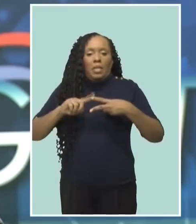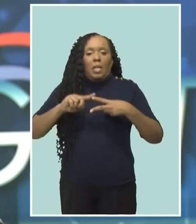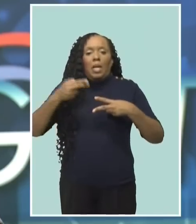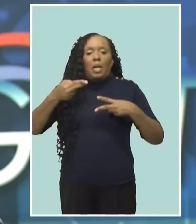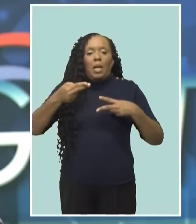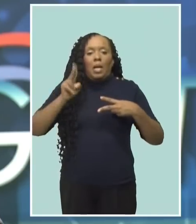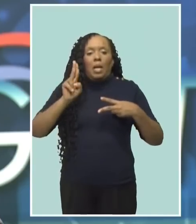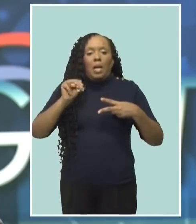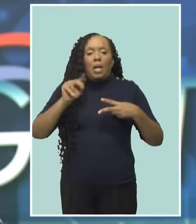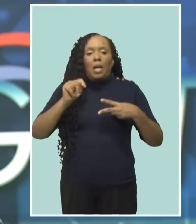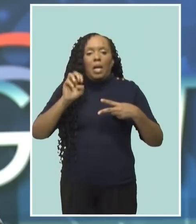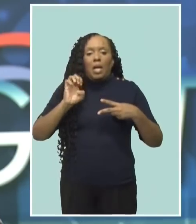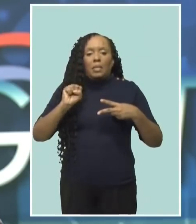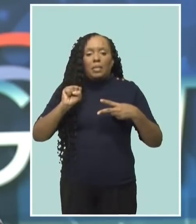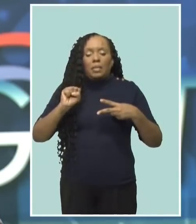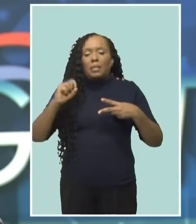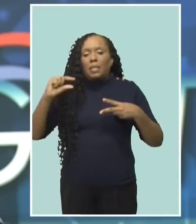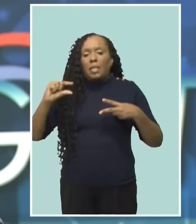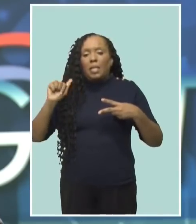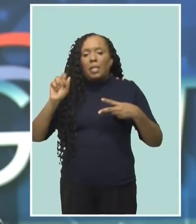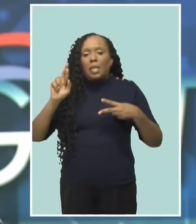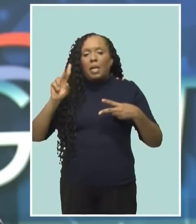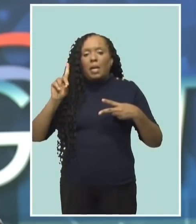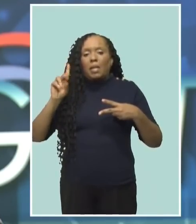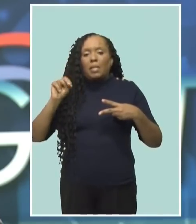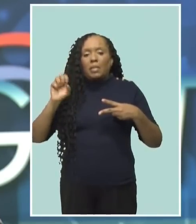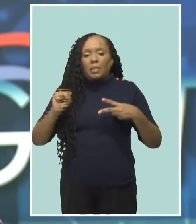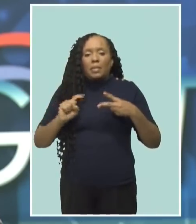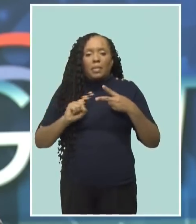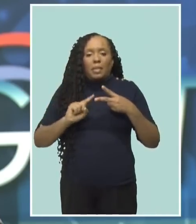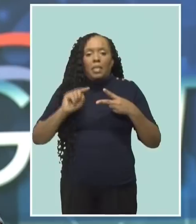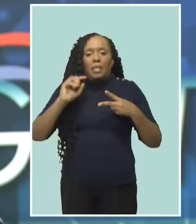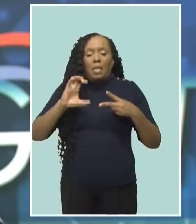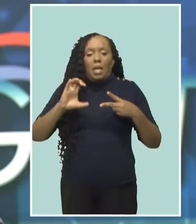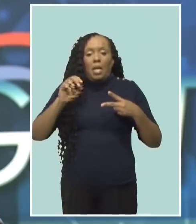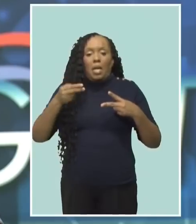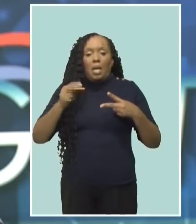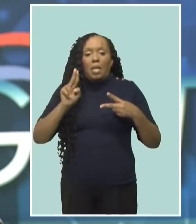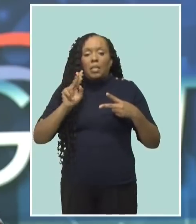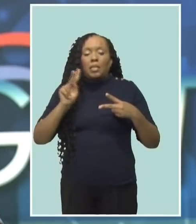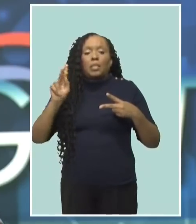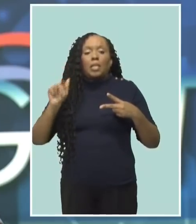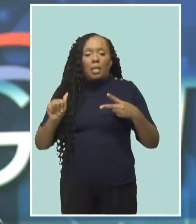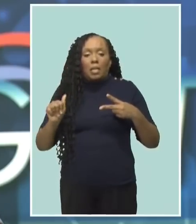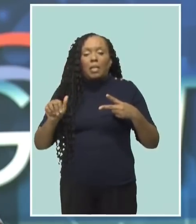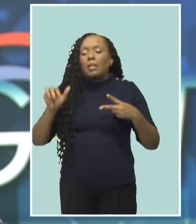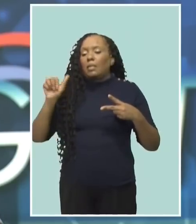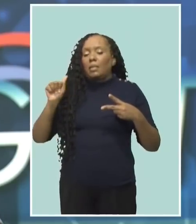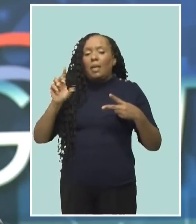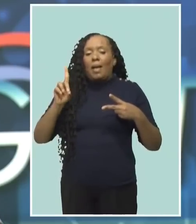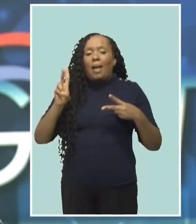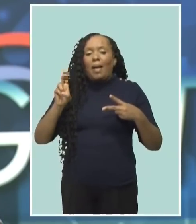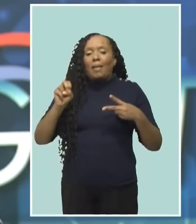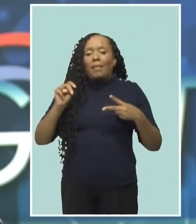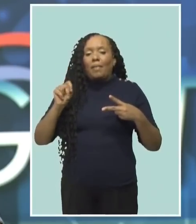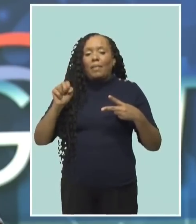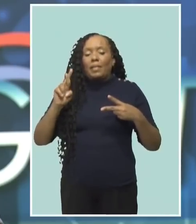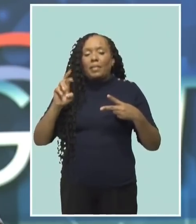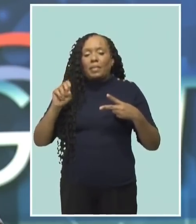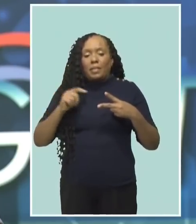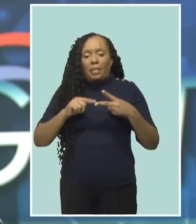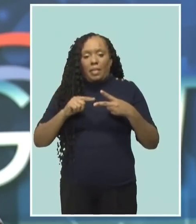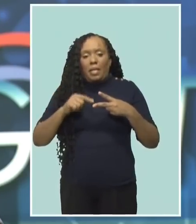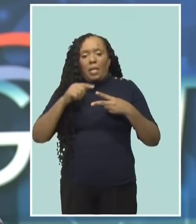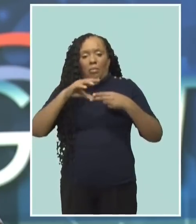be managed by Chukka Adventure Caribbean, which runs Harrison's Cave. Our Rachel Agard tuned in to a coffee table chat to